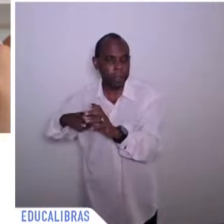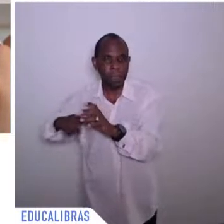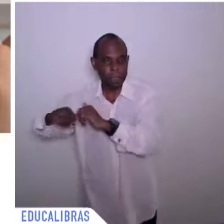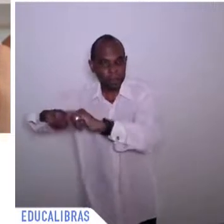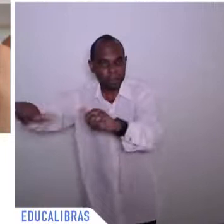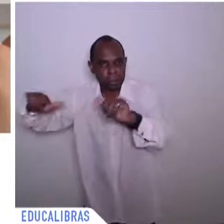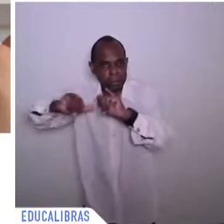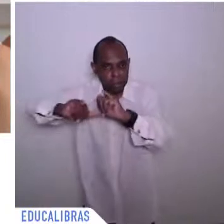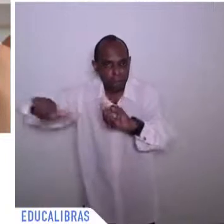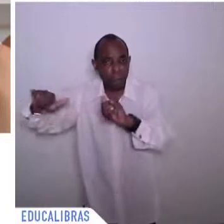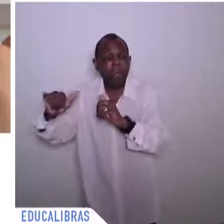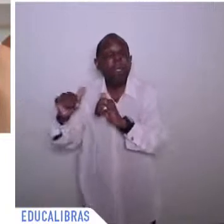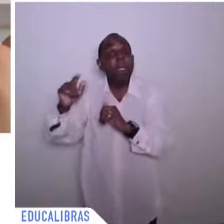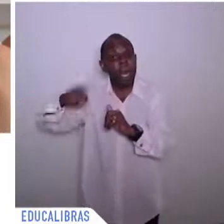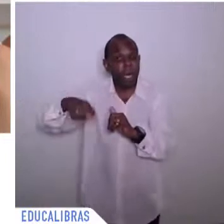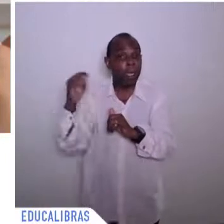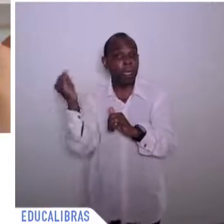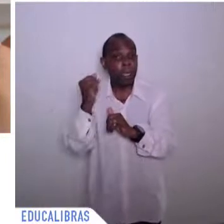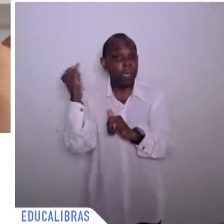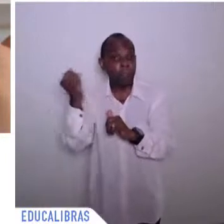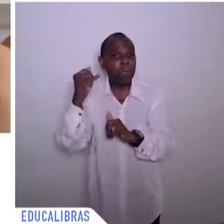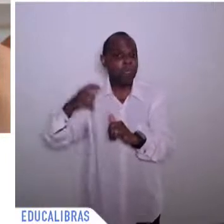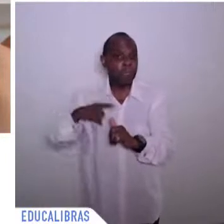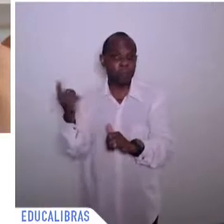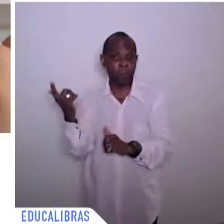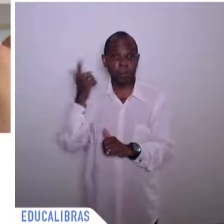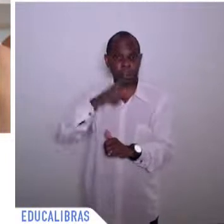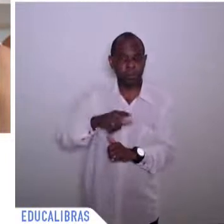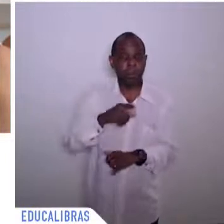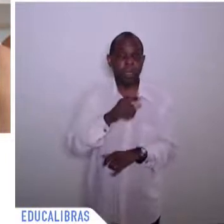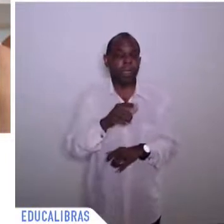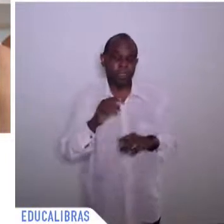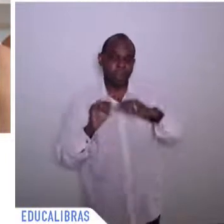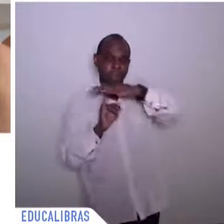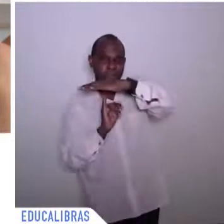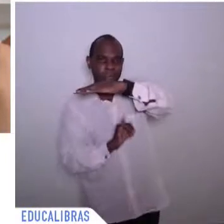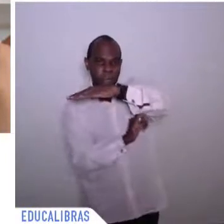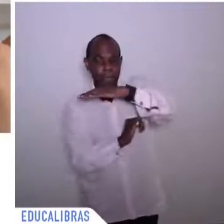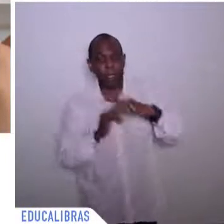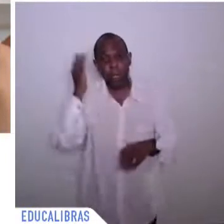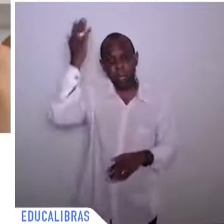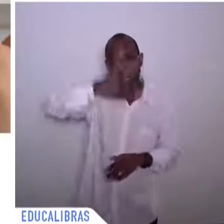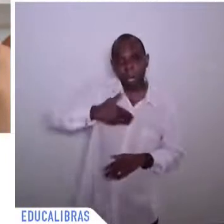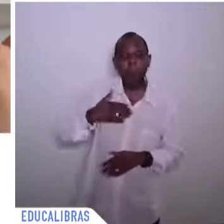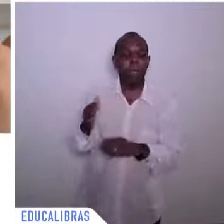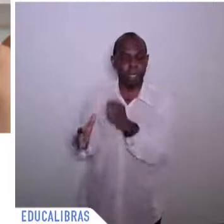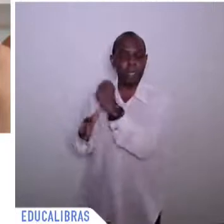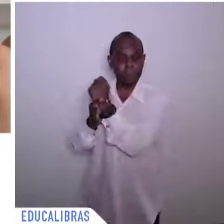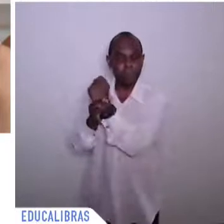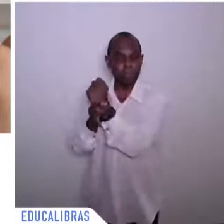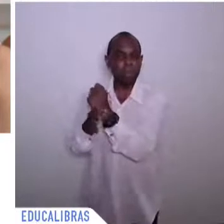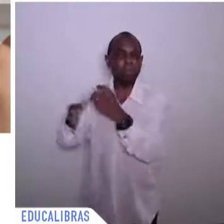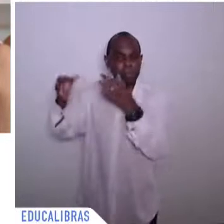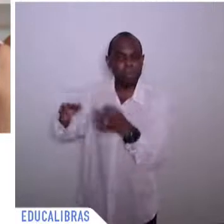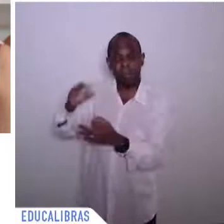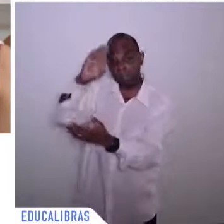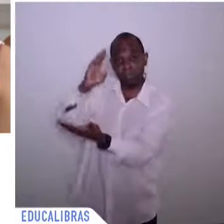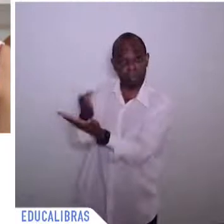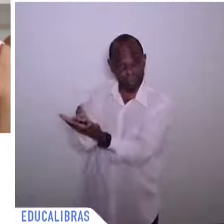communication systems generate transformation for the acknowledgement of the legitimate uh,